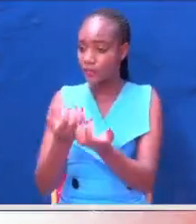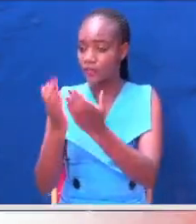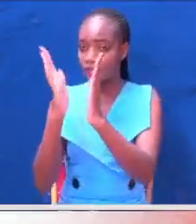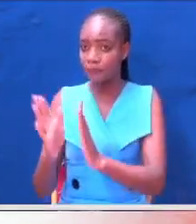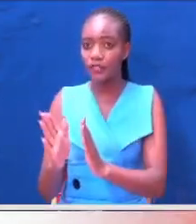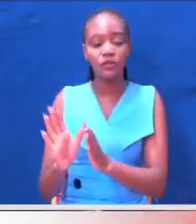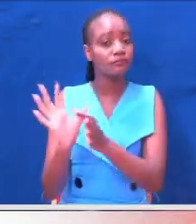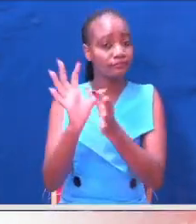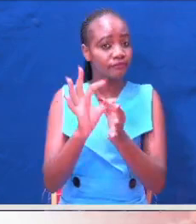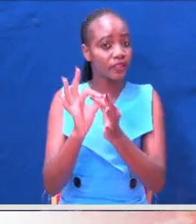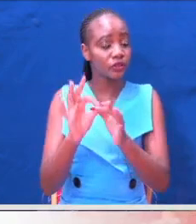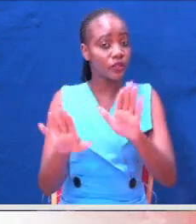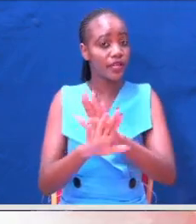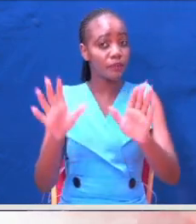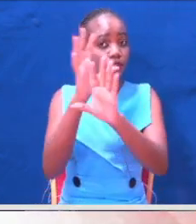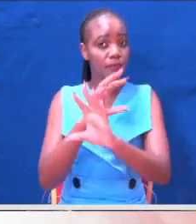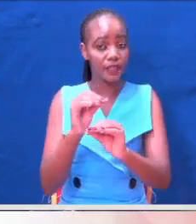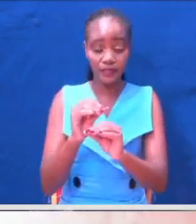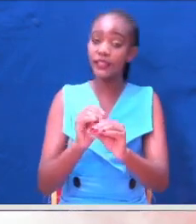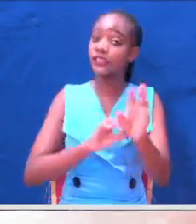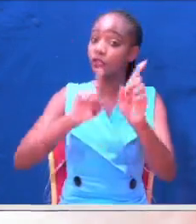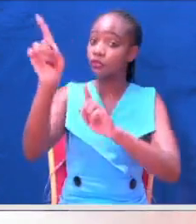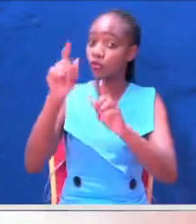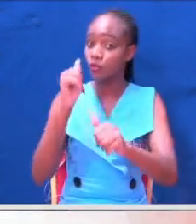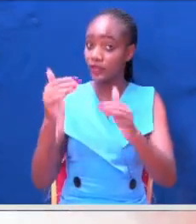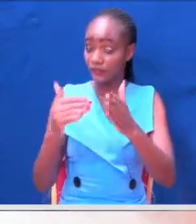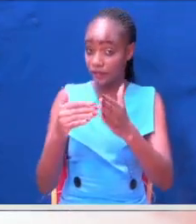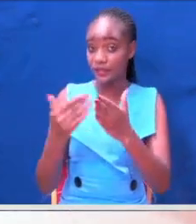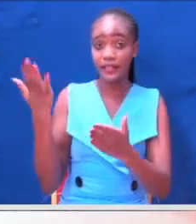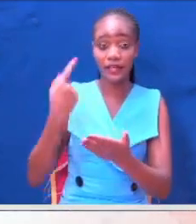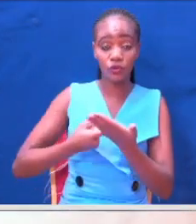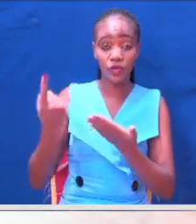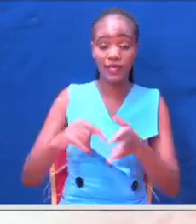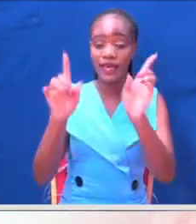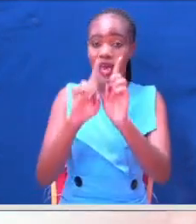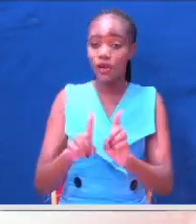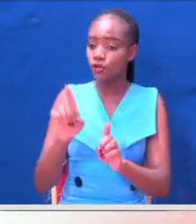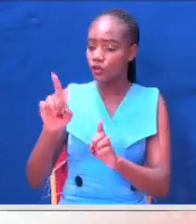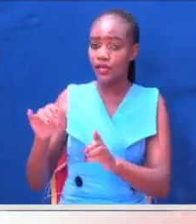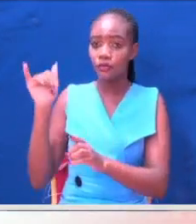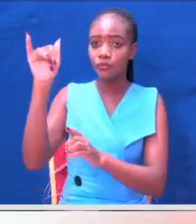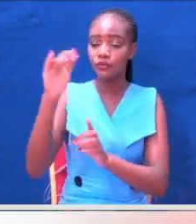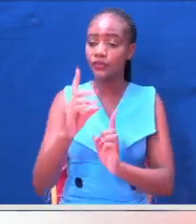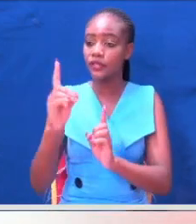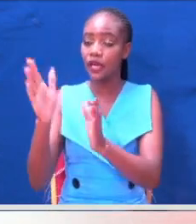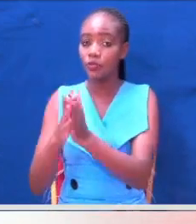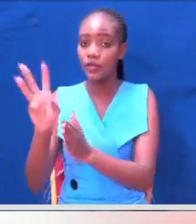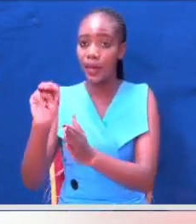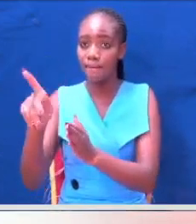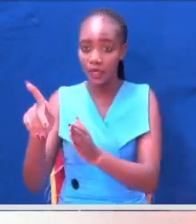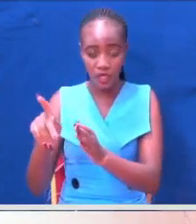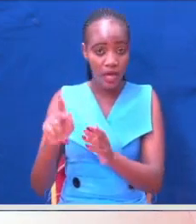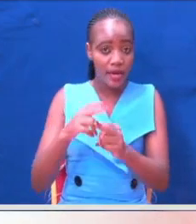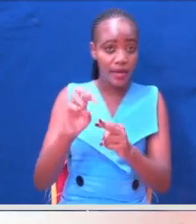is linked to DP William Ruto's aborted trip to Uganda last week. Aydin, who flew in the company of MPs Oscar